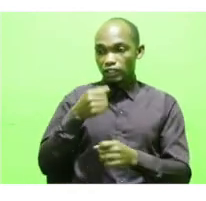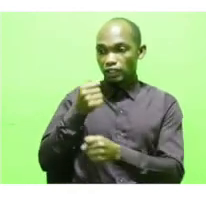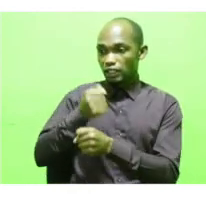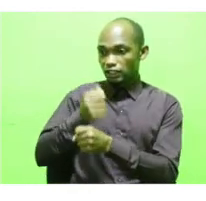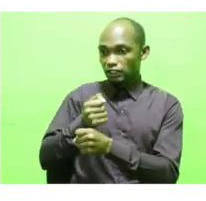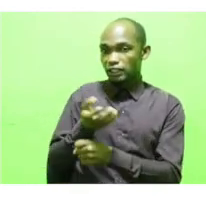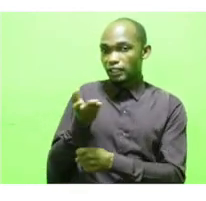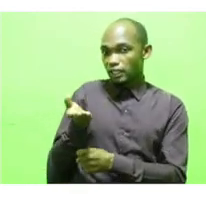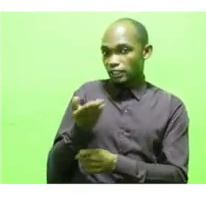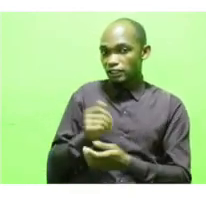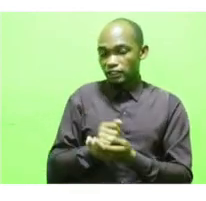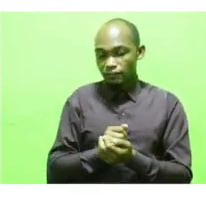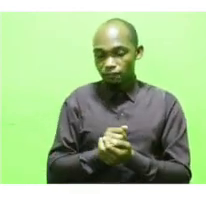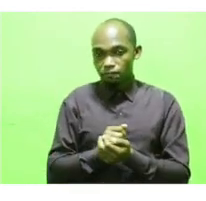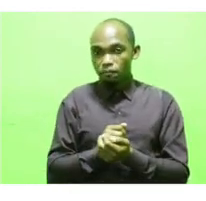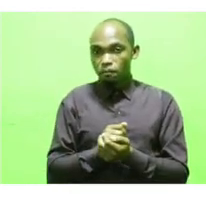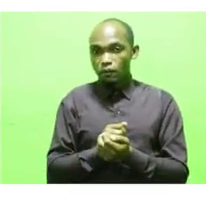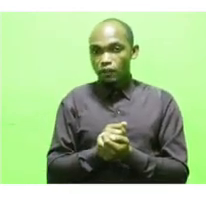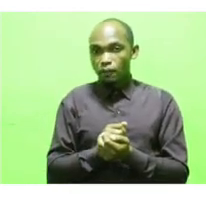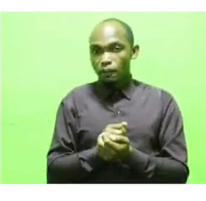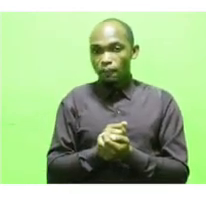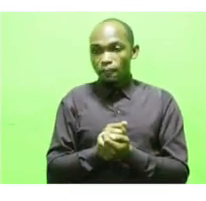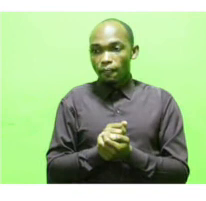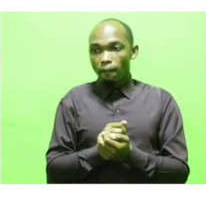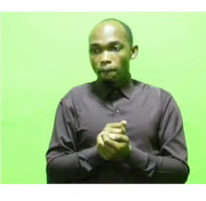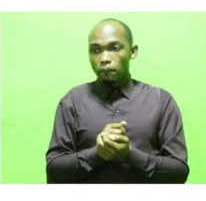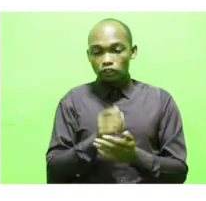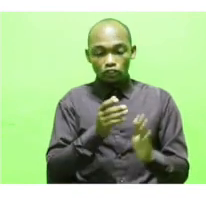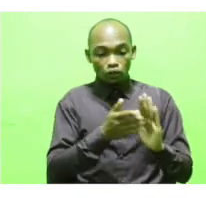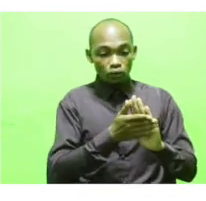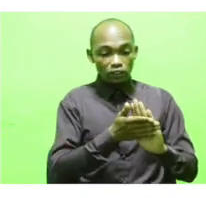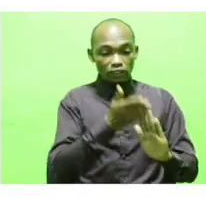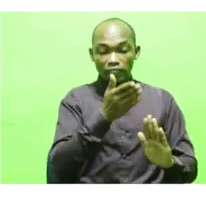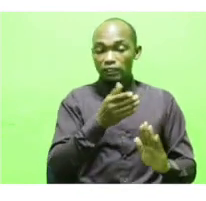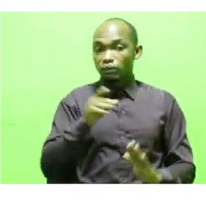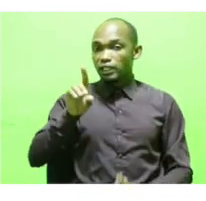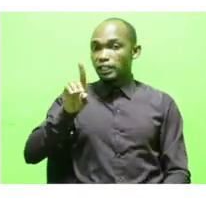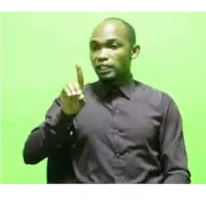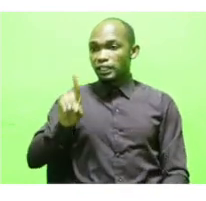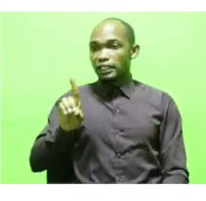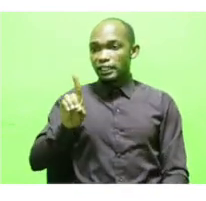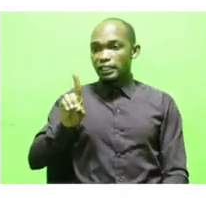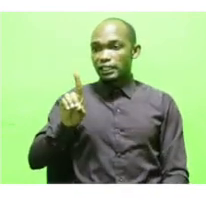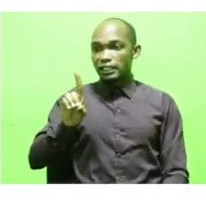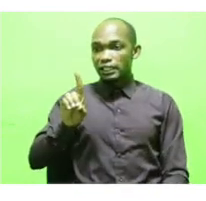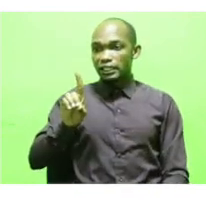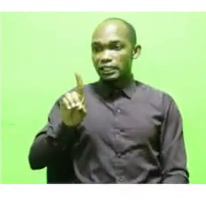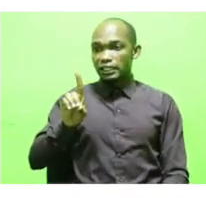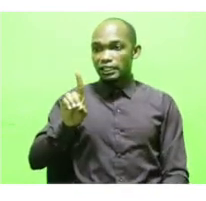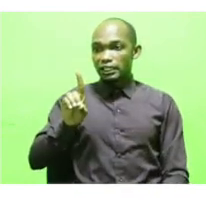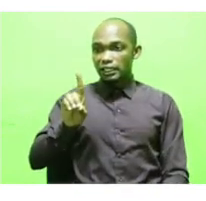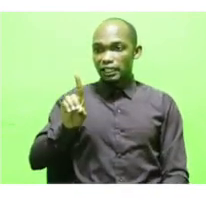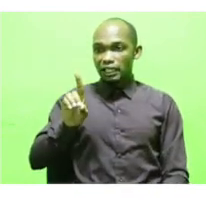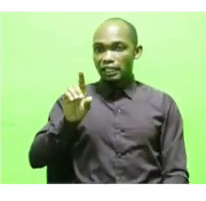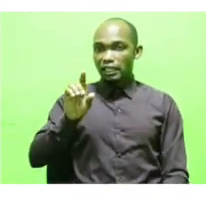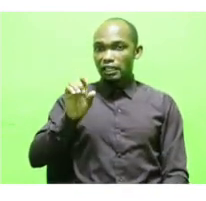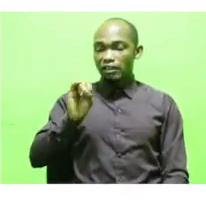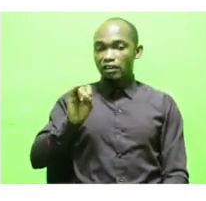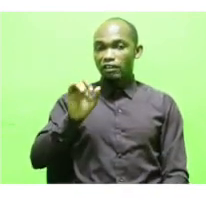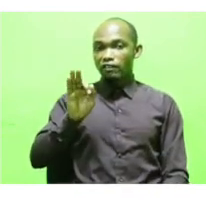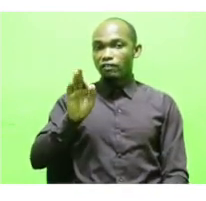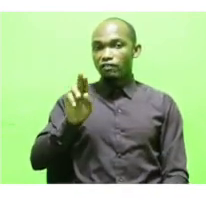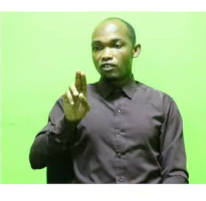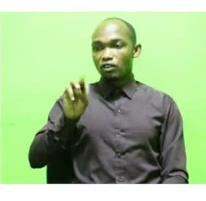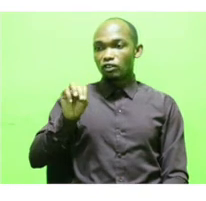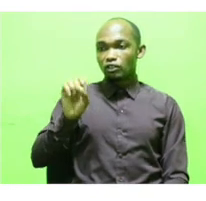does this, or which exhibits this type of growth. So beginning with diffuse growth. Diffuse growth is the type